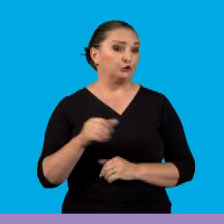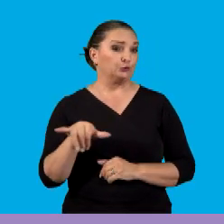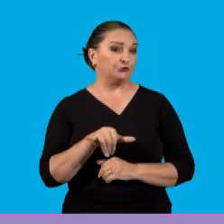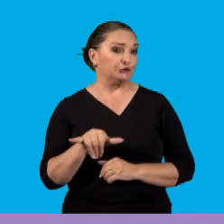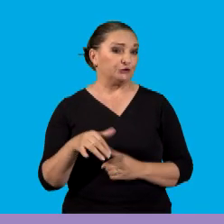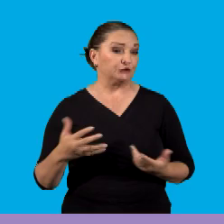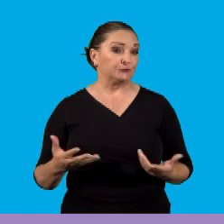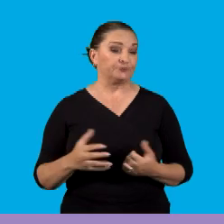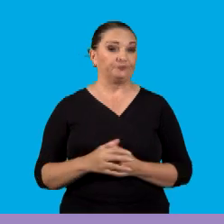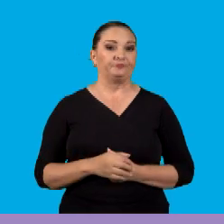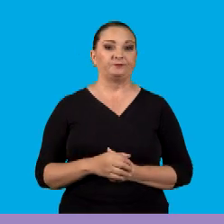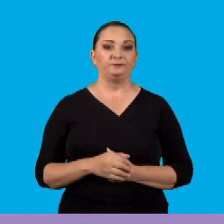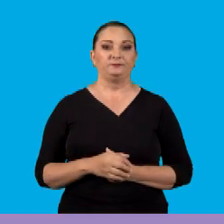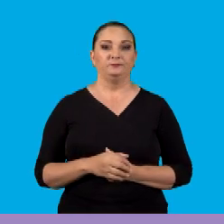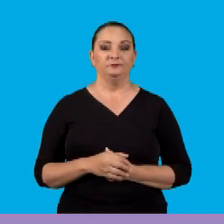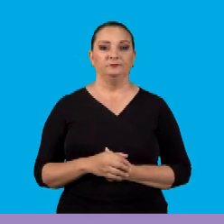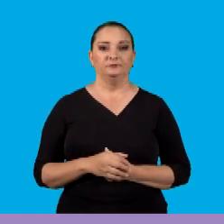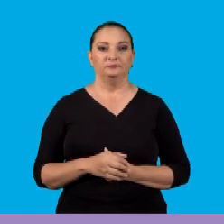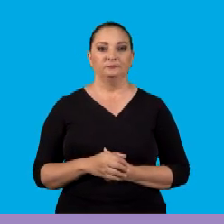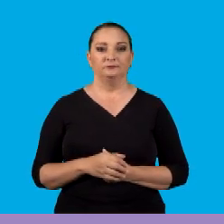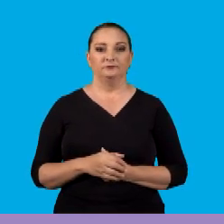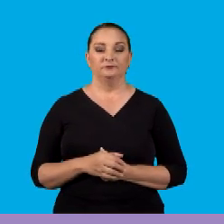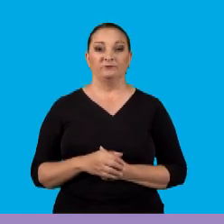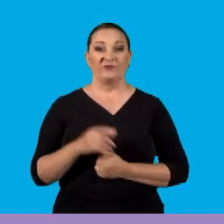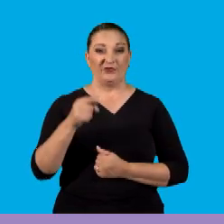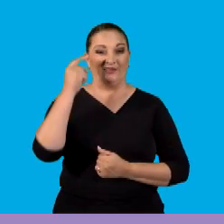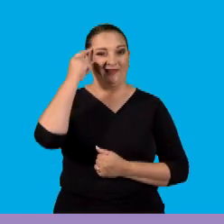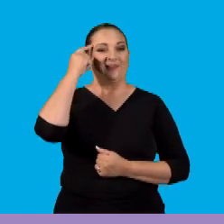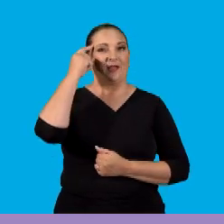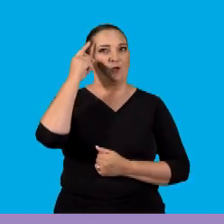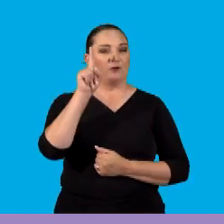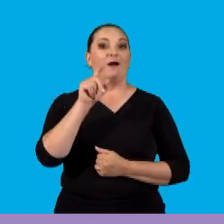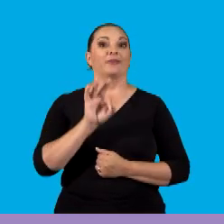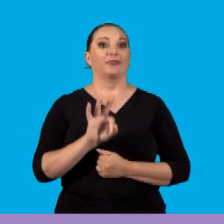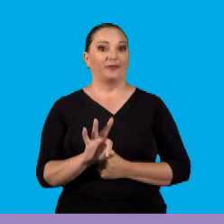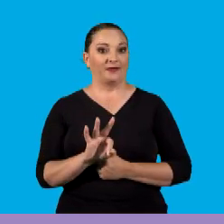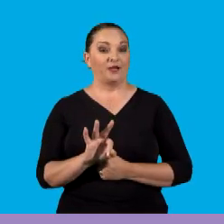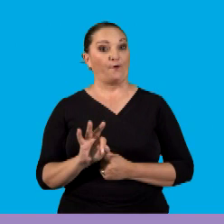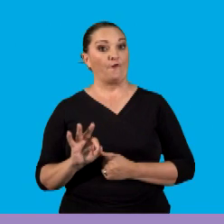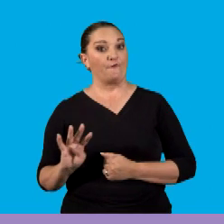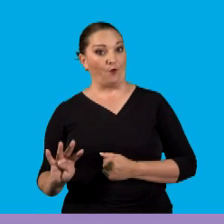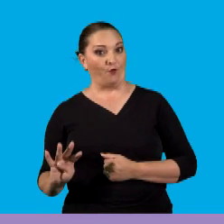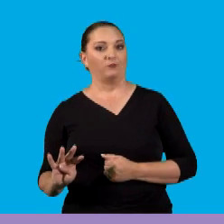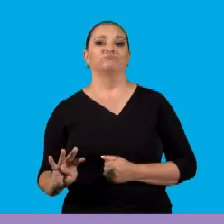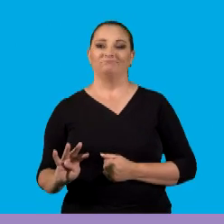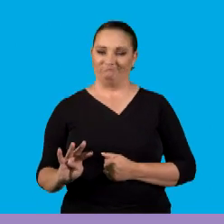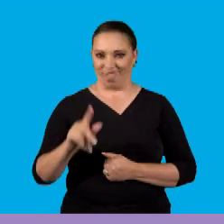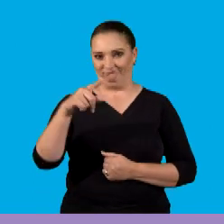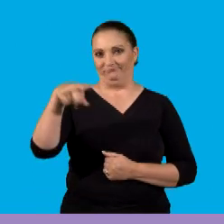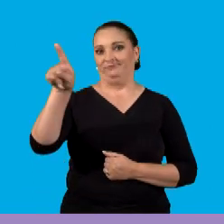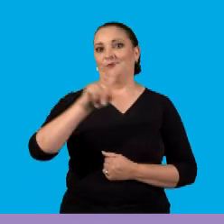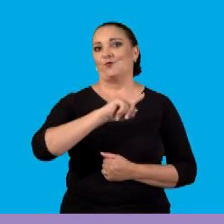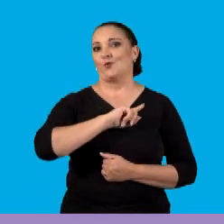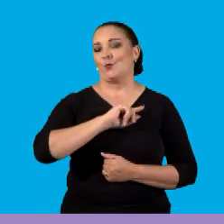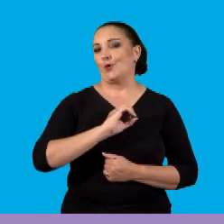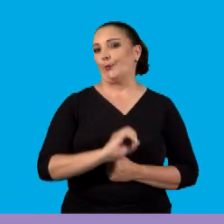days was this minimum rainfall? Well, if you are thinking of day 3 and day 4,